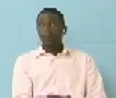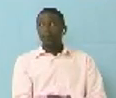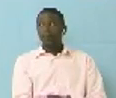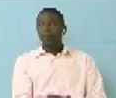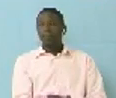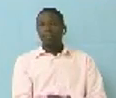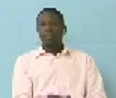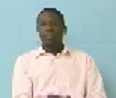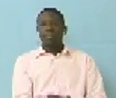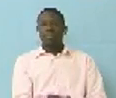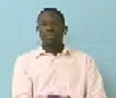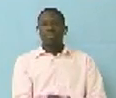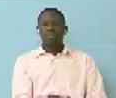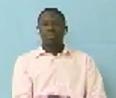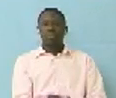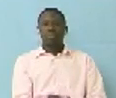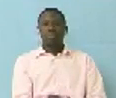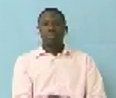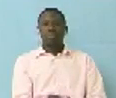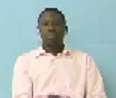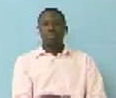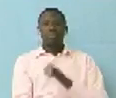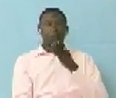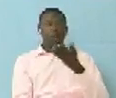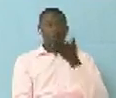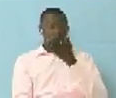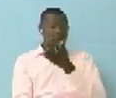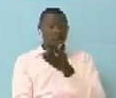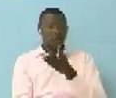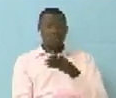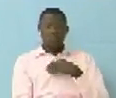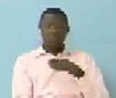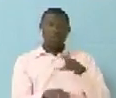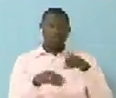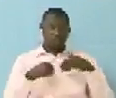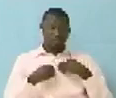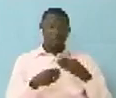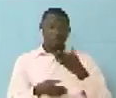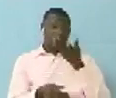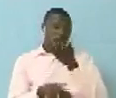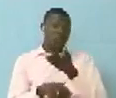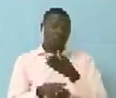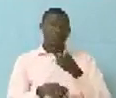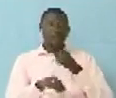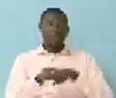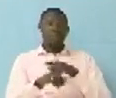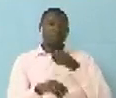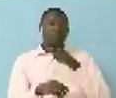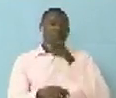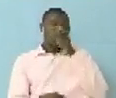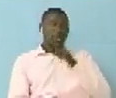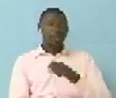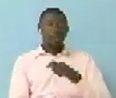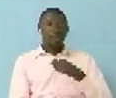Were you present? You accept therefore that you were present during his interrogation.